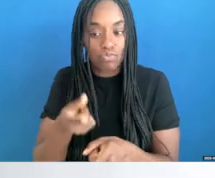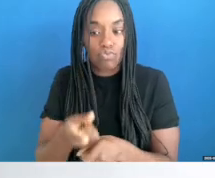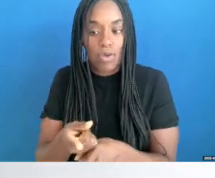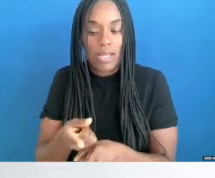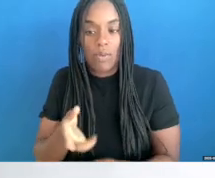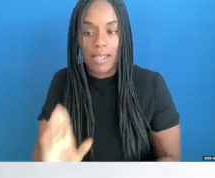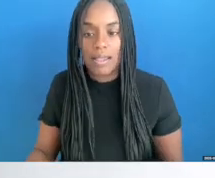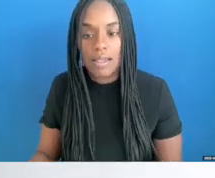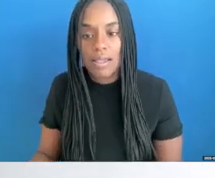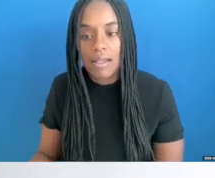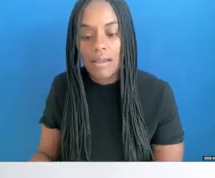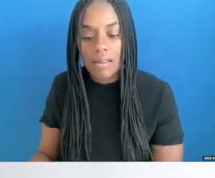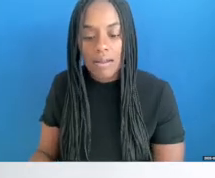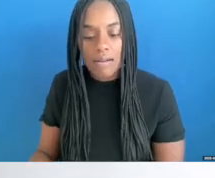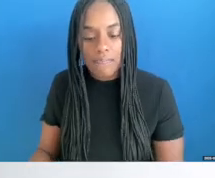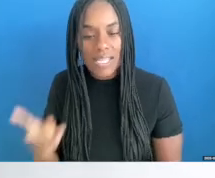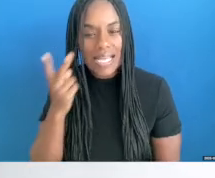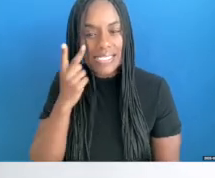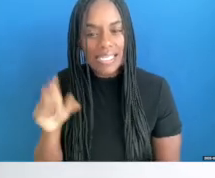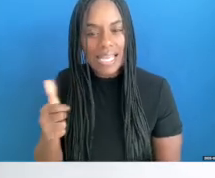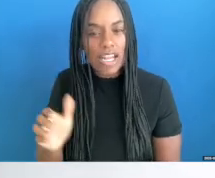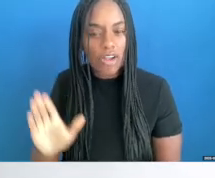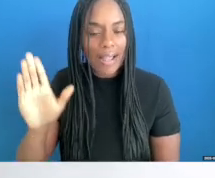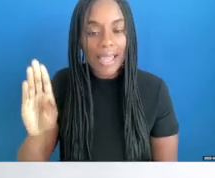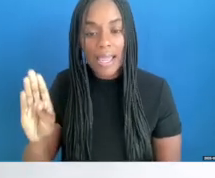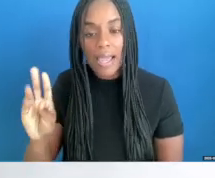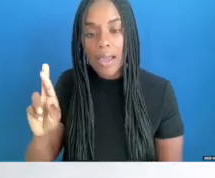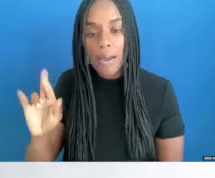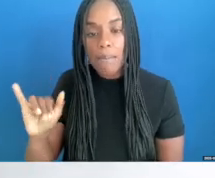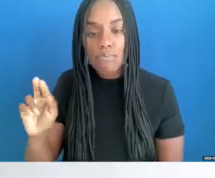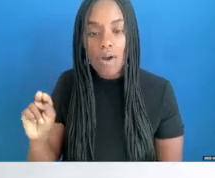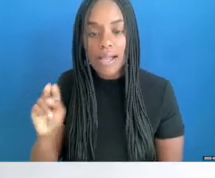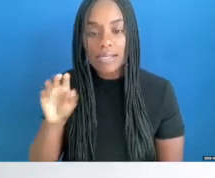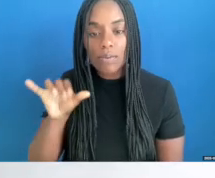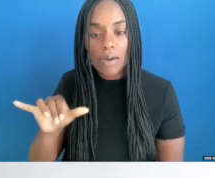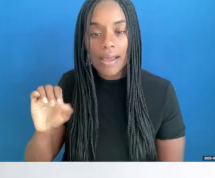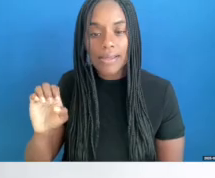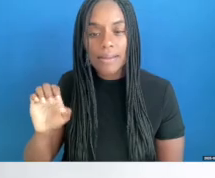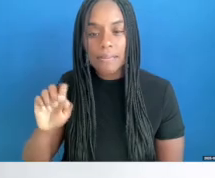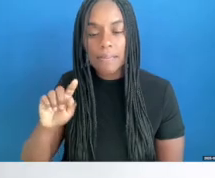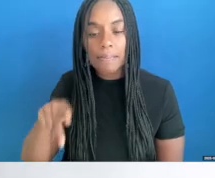All right, thanks. We did have another hand pop up. Brian Yepes.